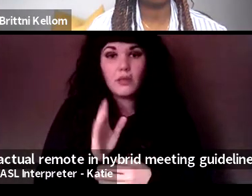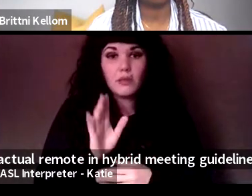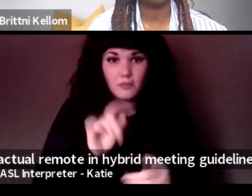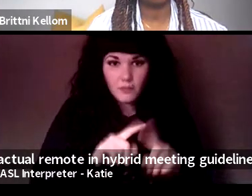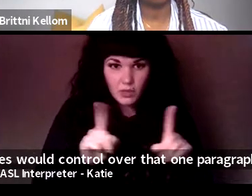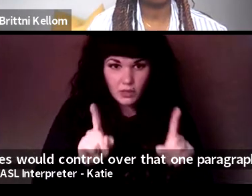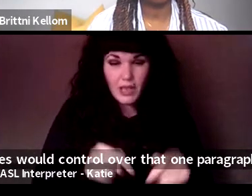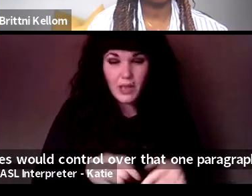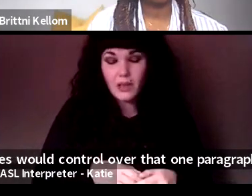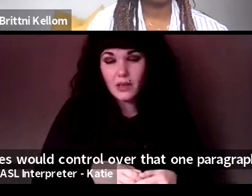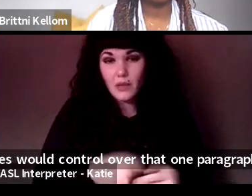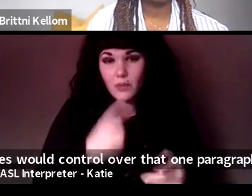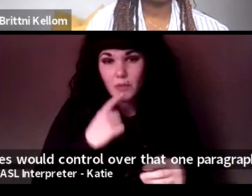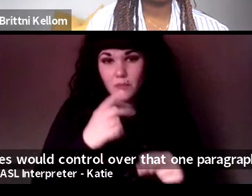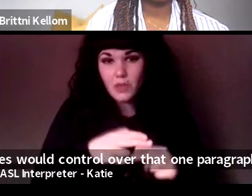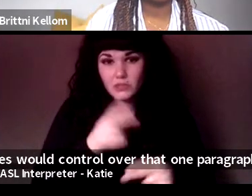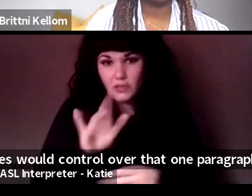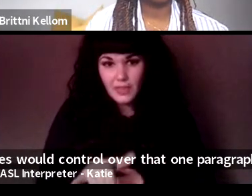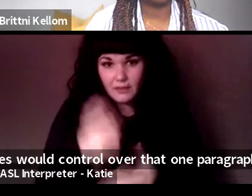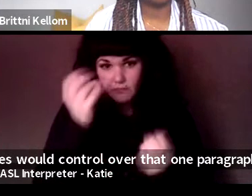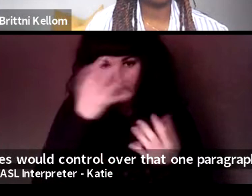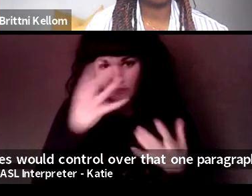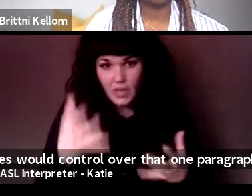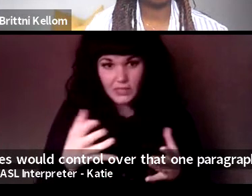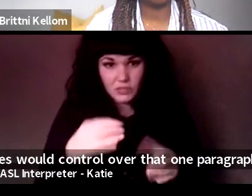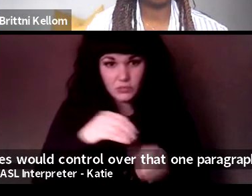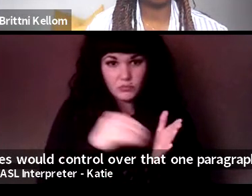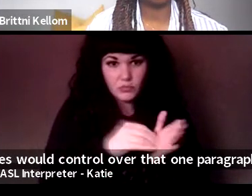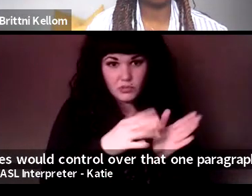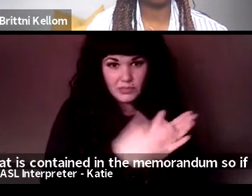memorandum. So if the commission would like to